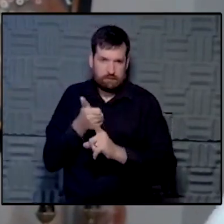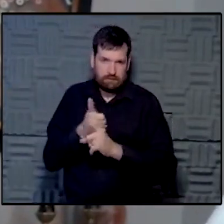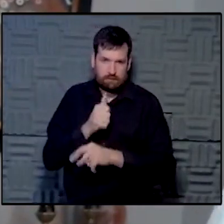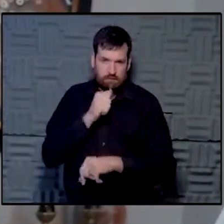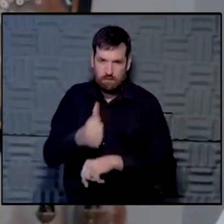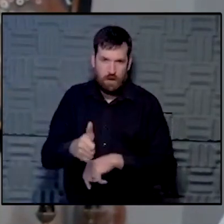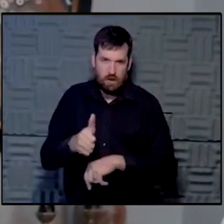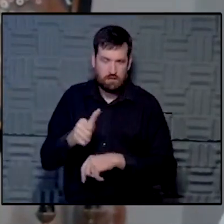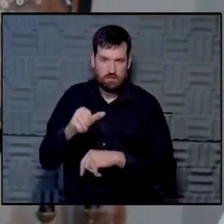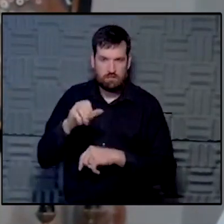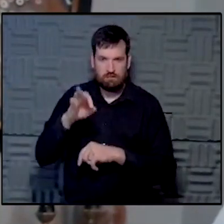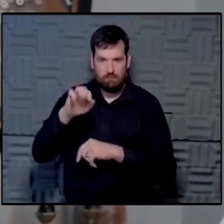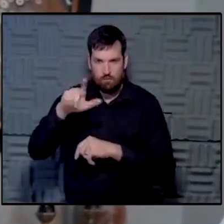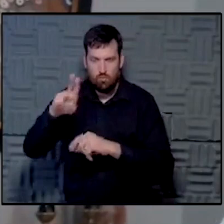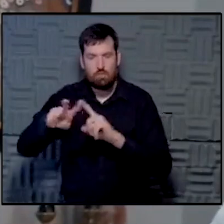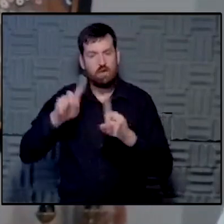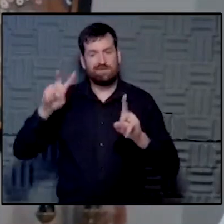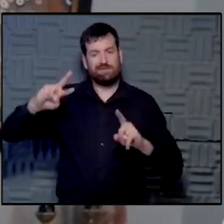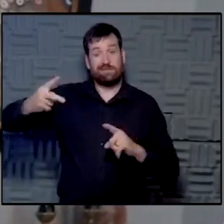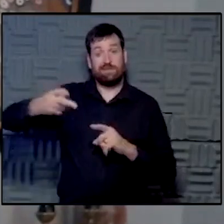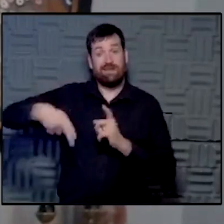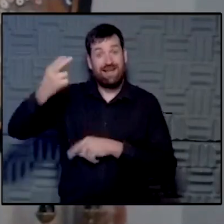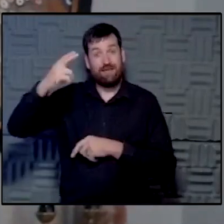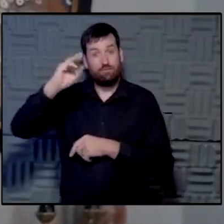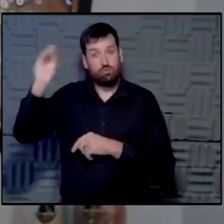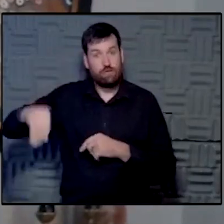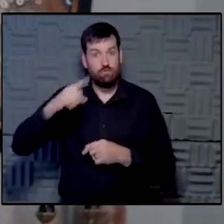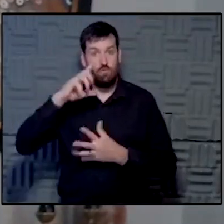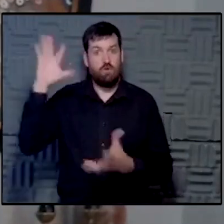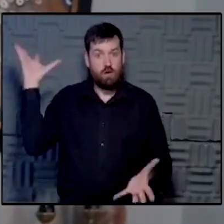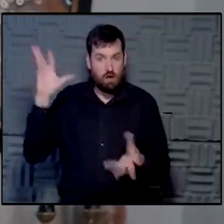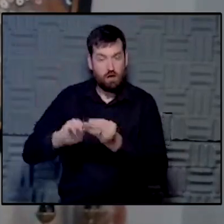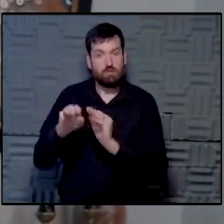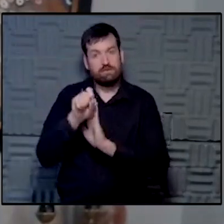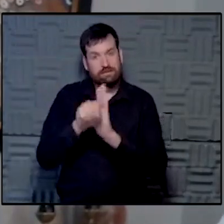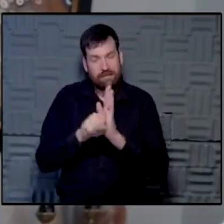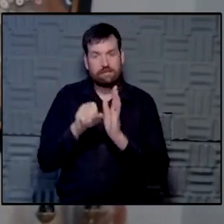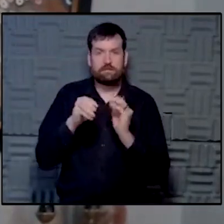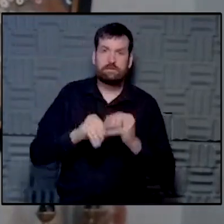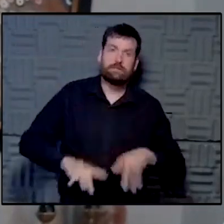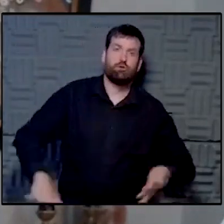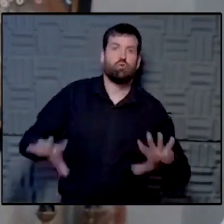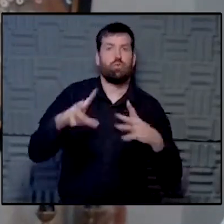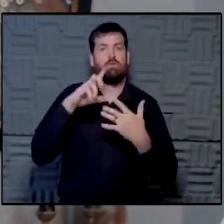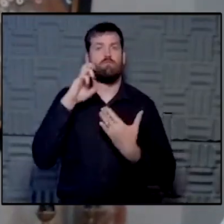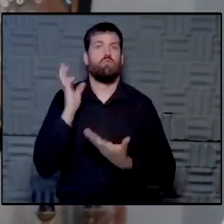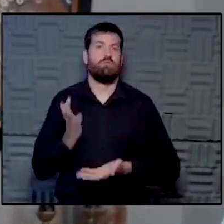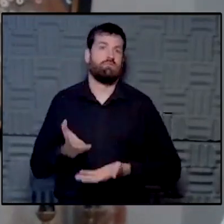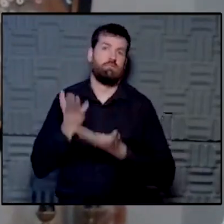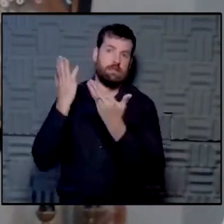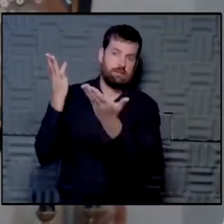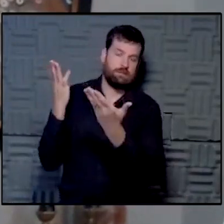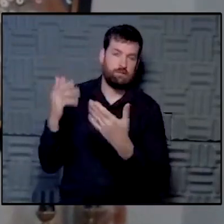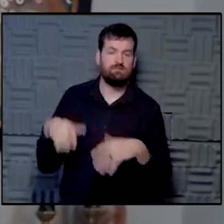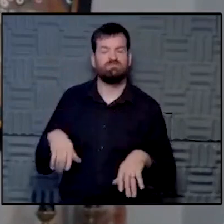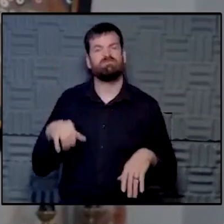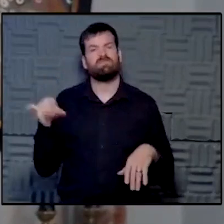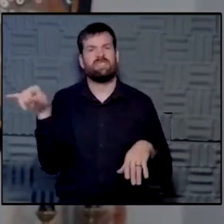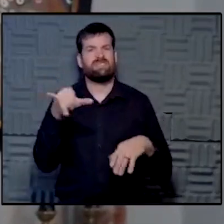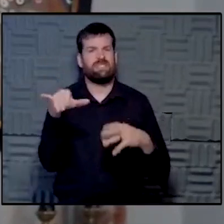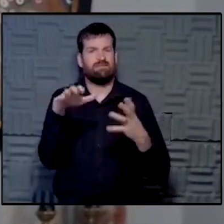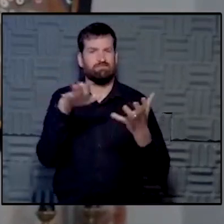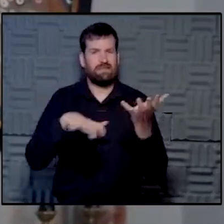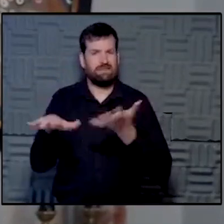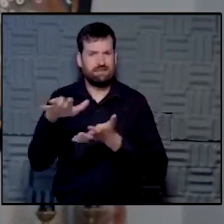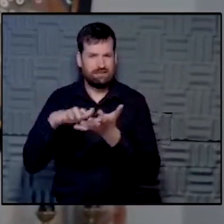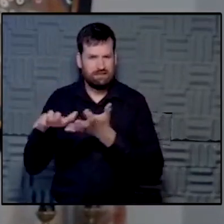are the second highest percentage in this country in terms of all the states and territories in terms of submitting. We're seeing the same mix that